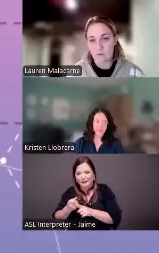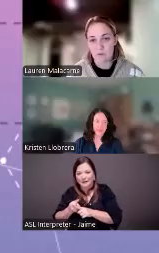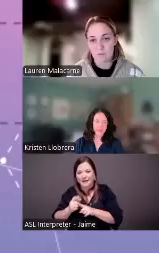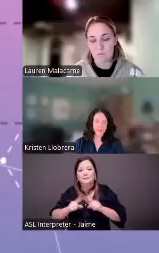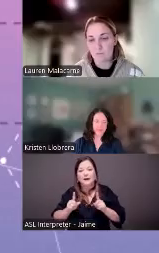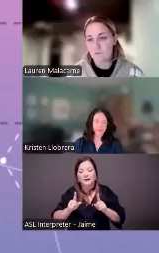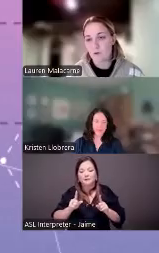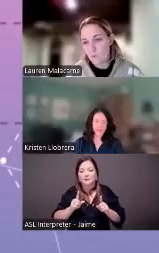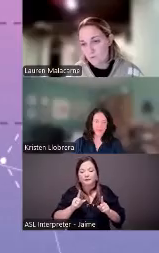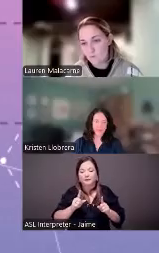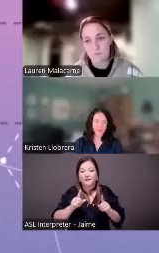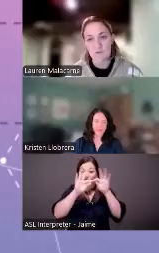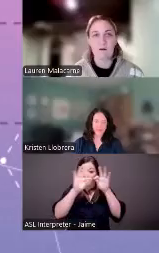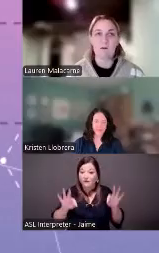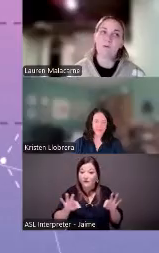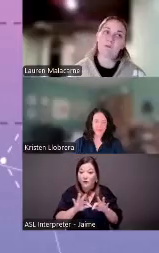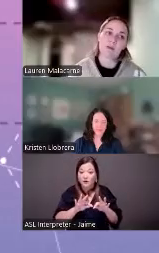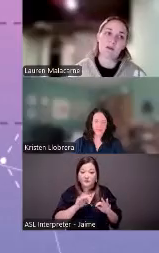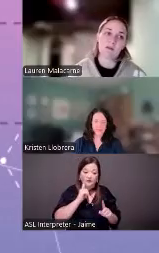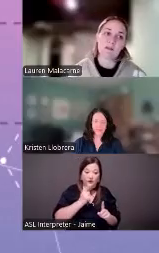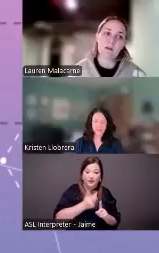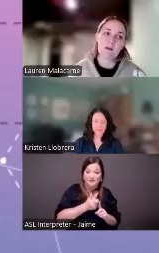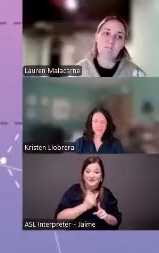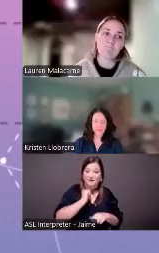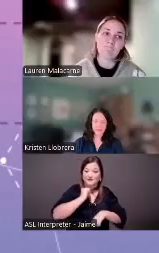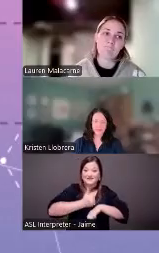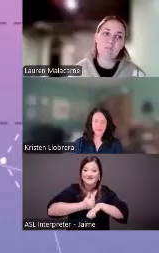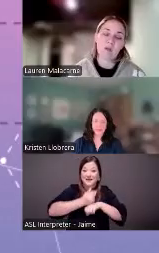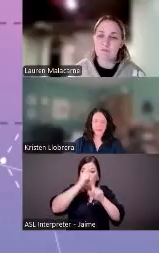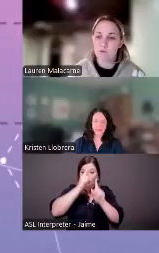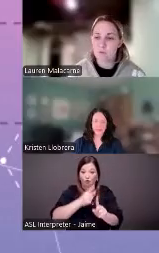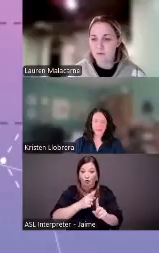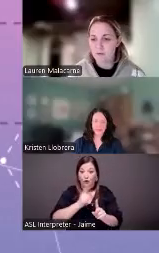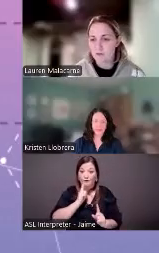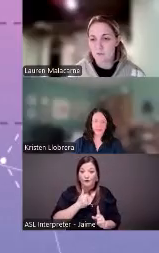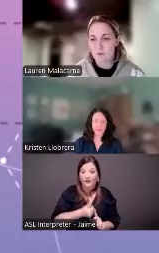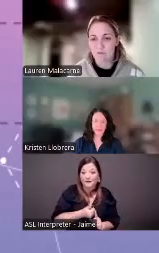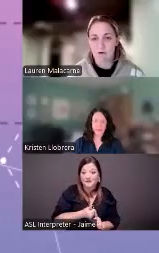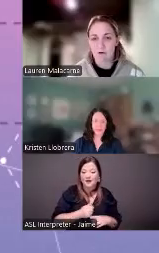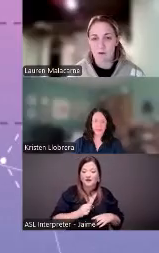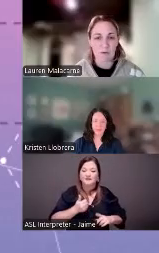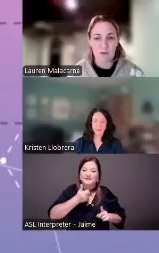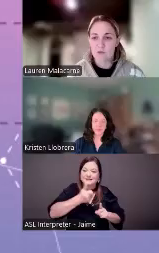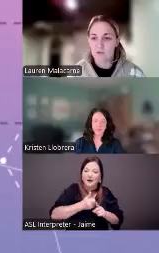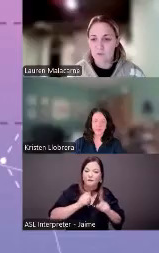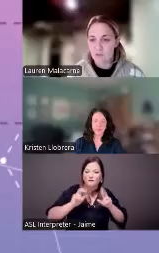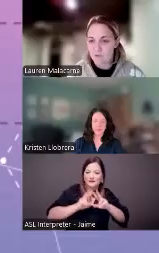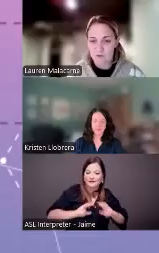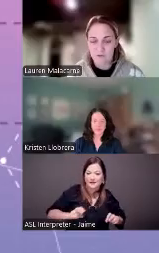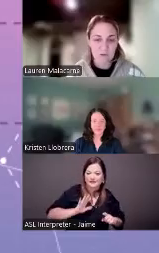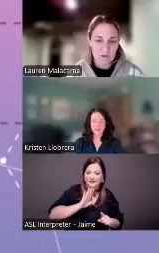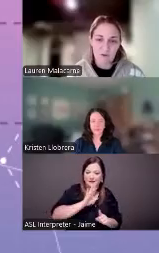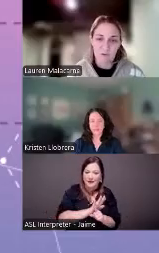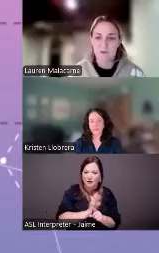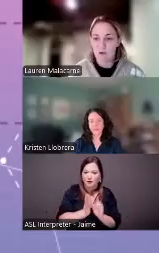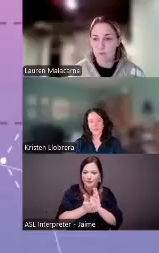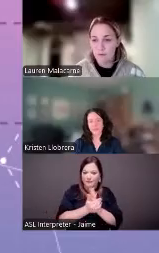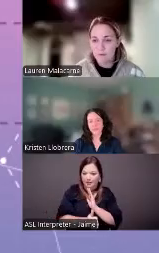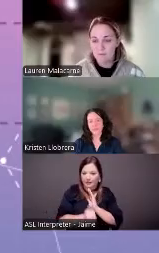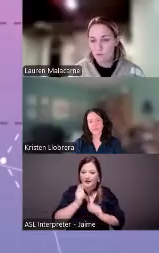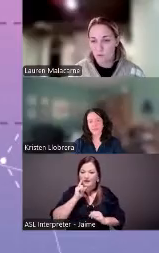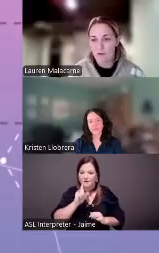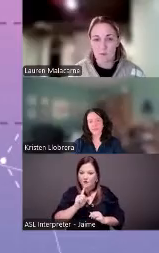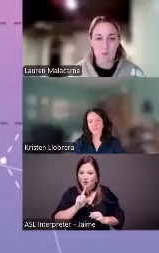to, set goals for themselves and kind of do a self-assessment of their ability to do each of the different skills to